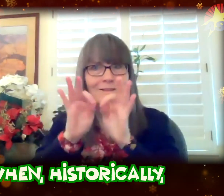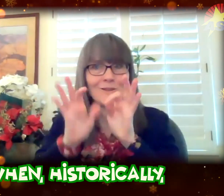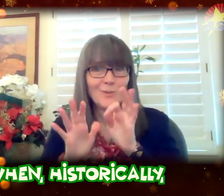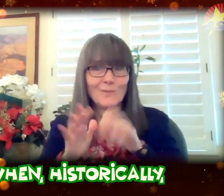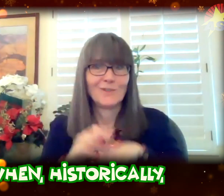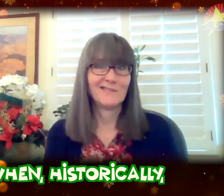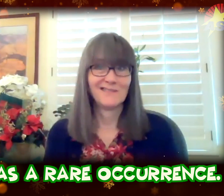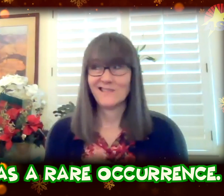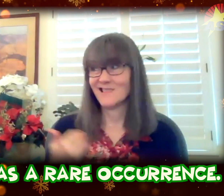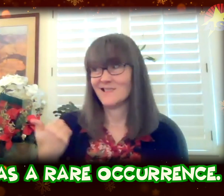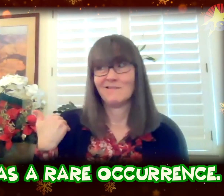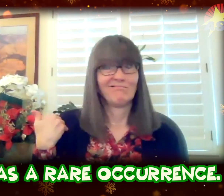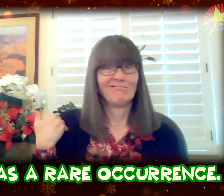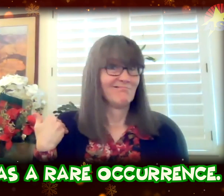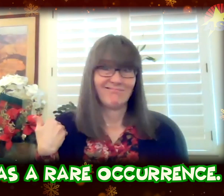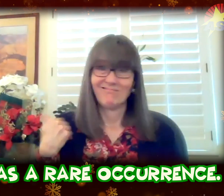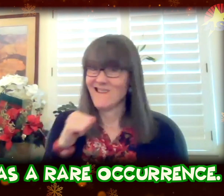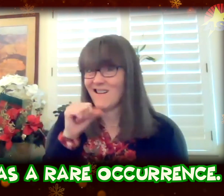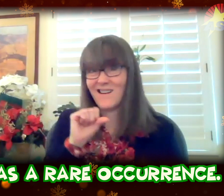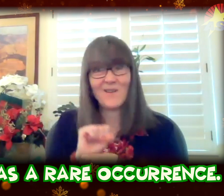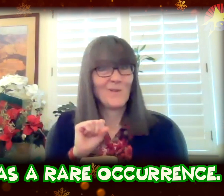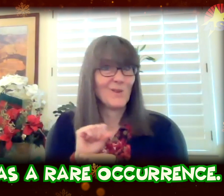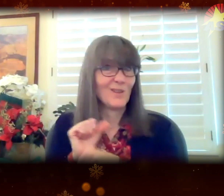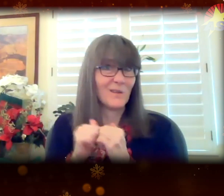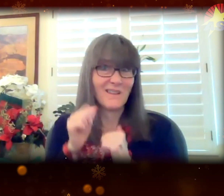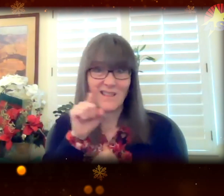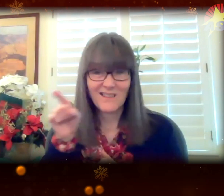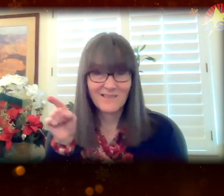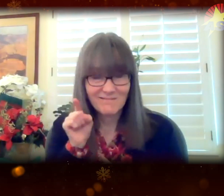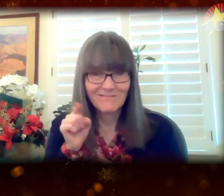when historically that was a rare occurrence.